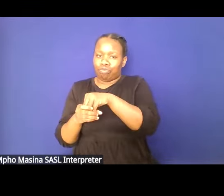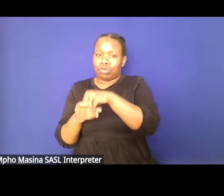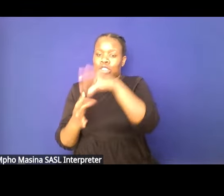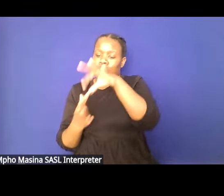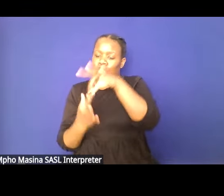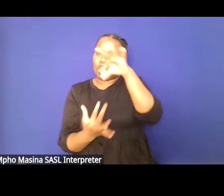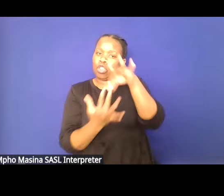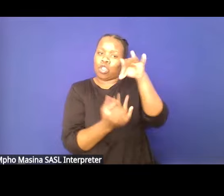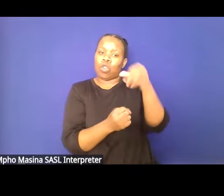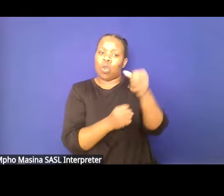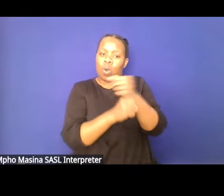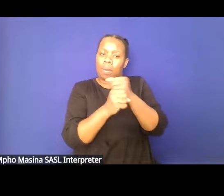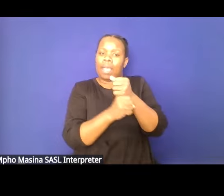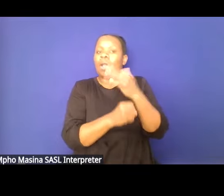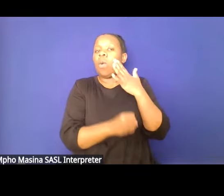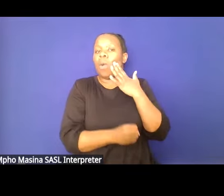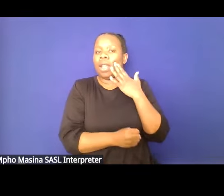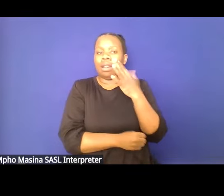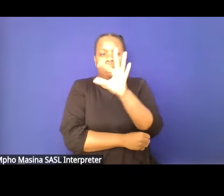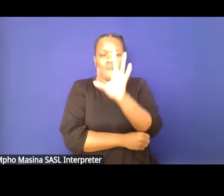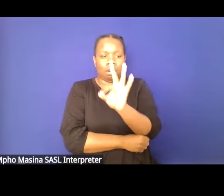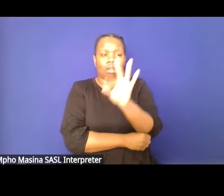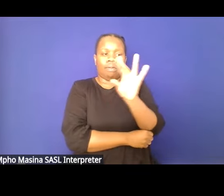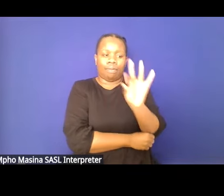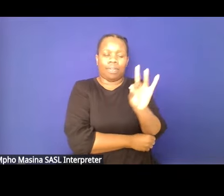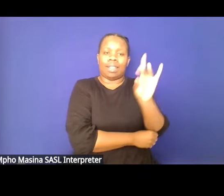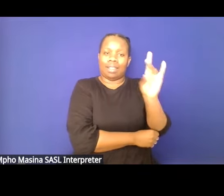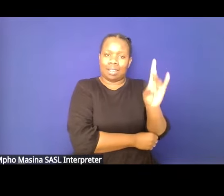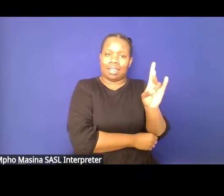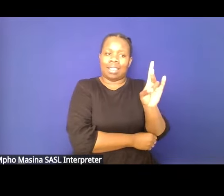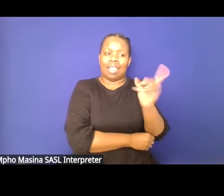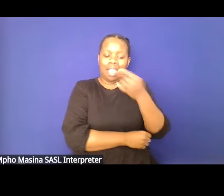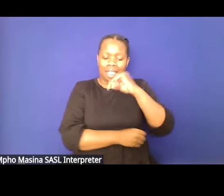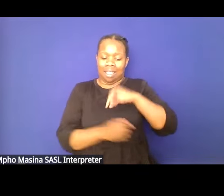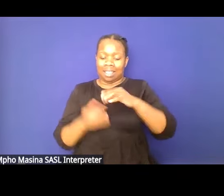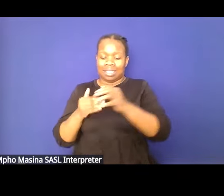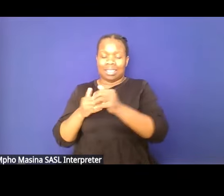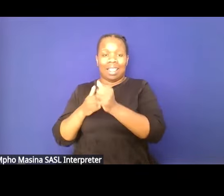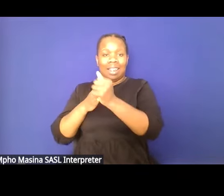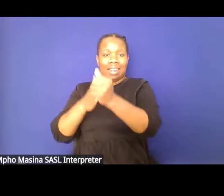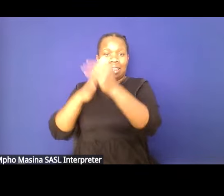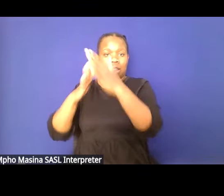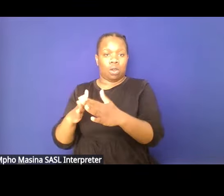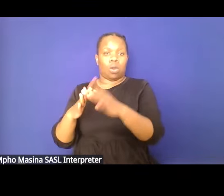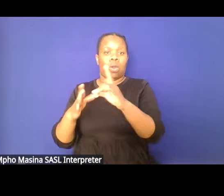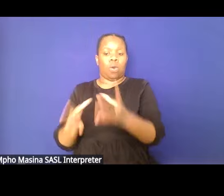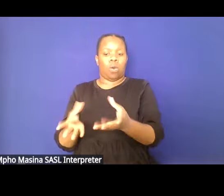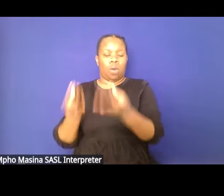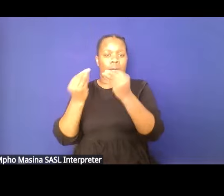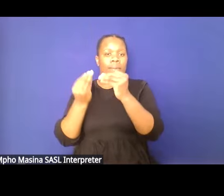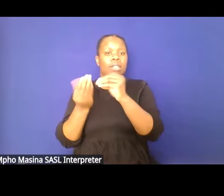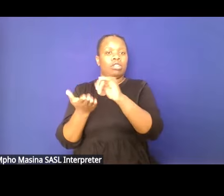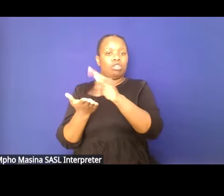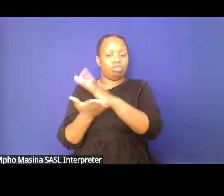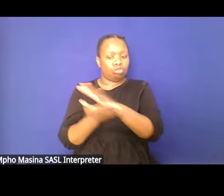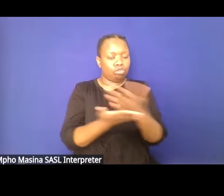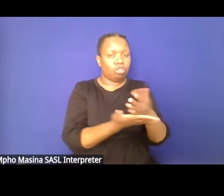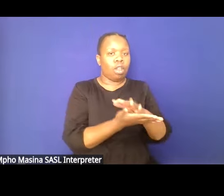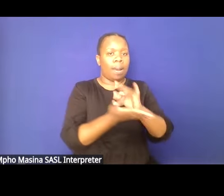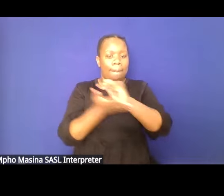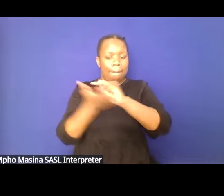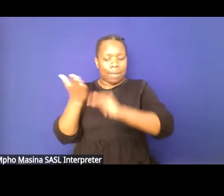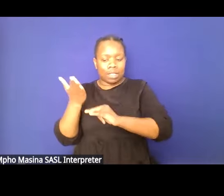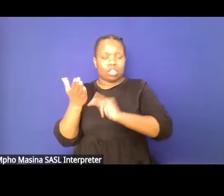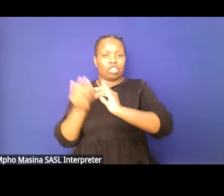day. As leaders, we have to put our message through that we embrace and